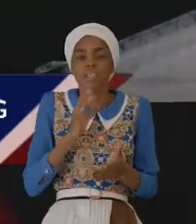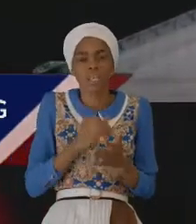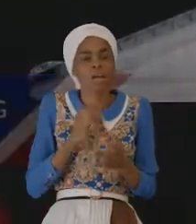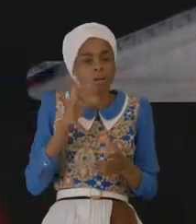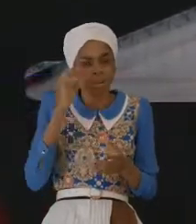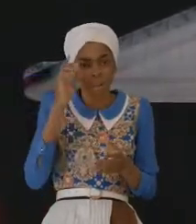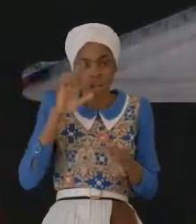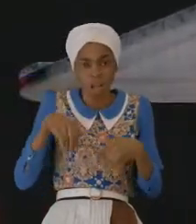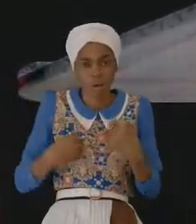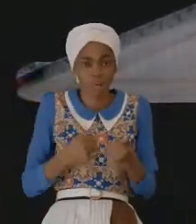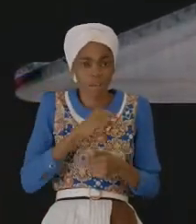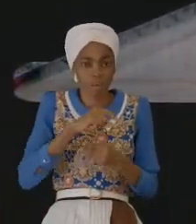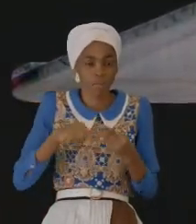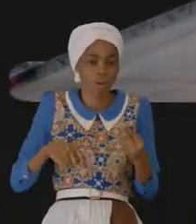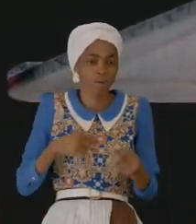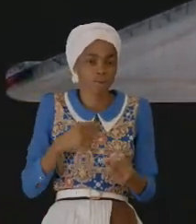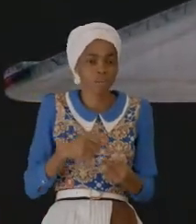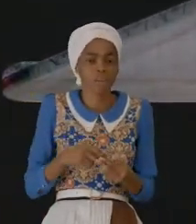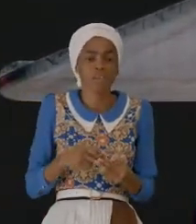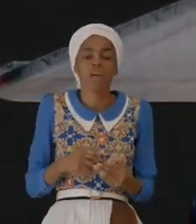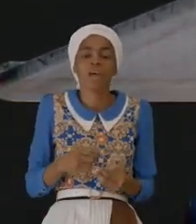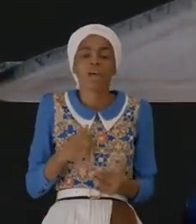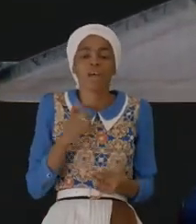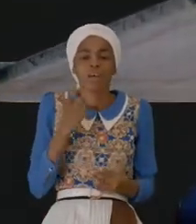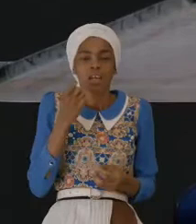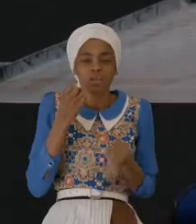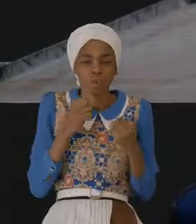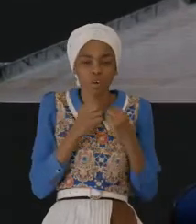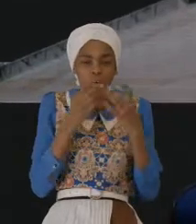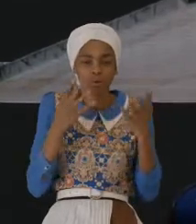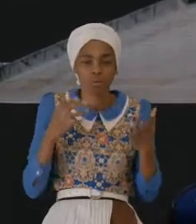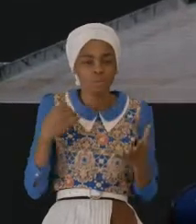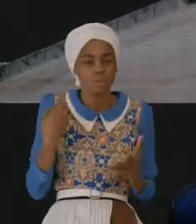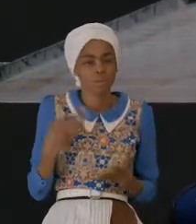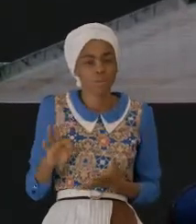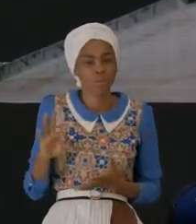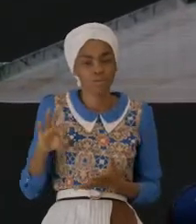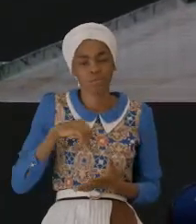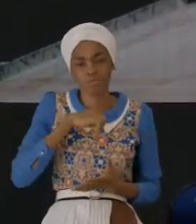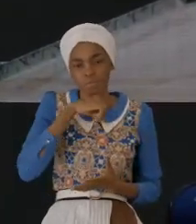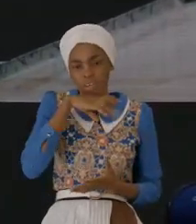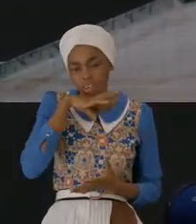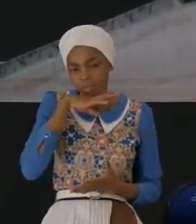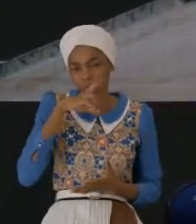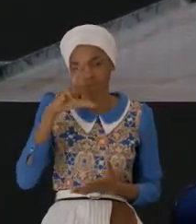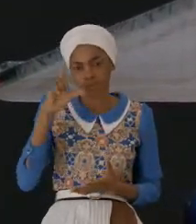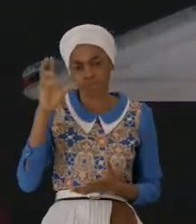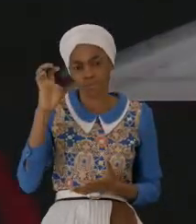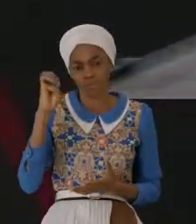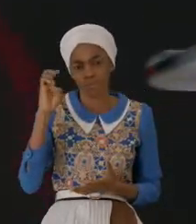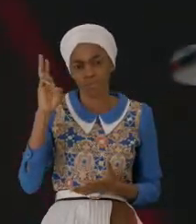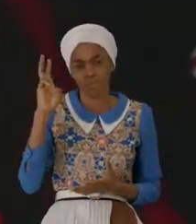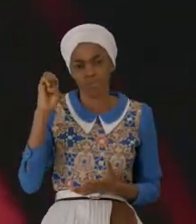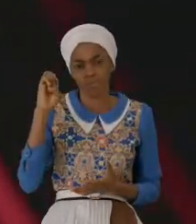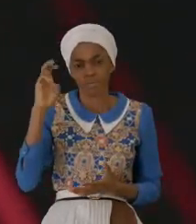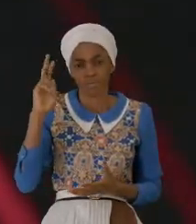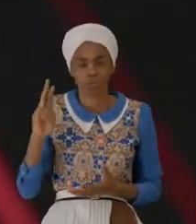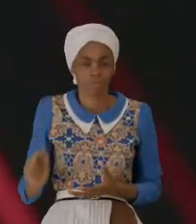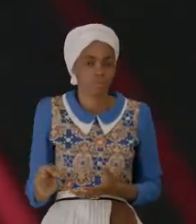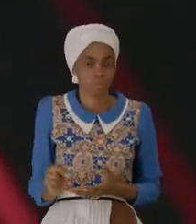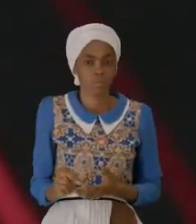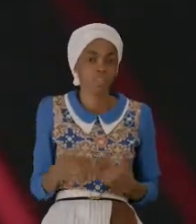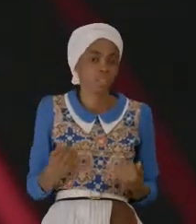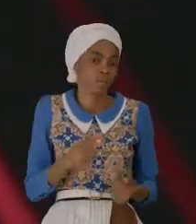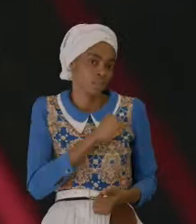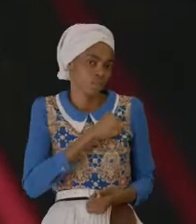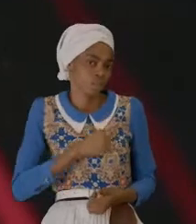of Leaven a lot of Leaven circumcision comes